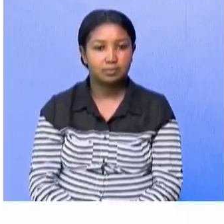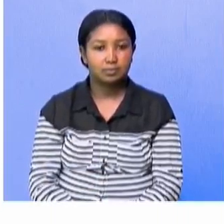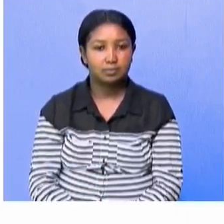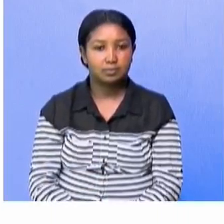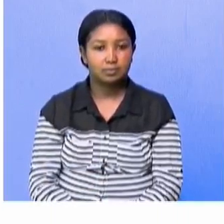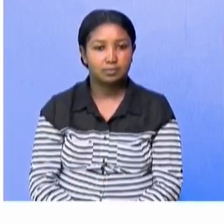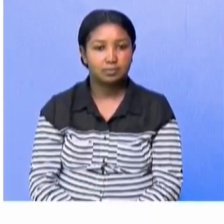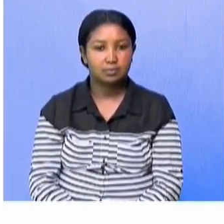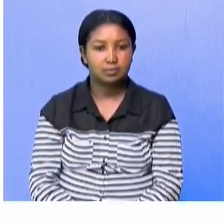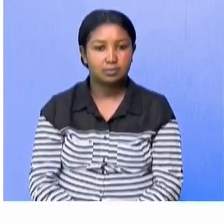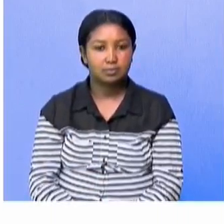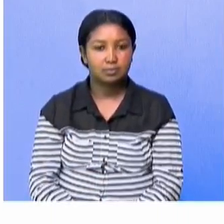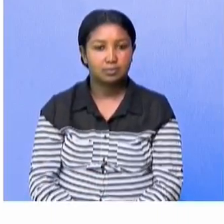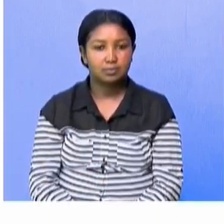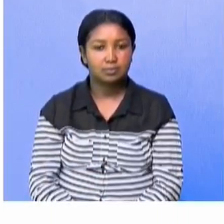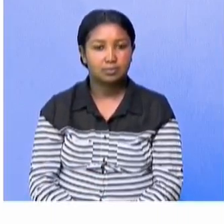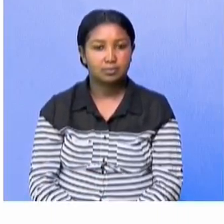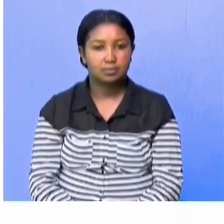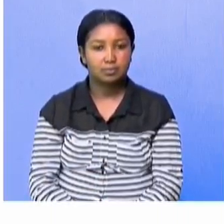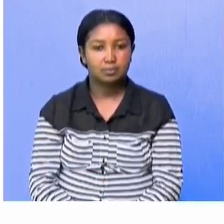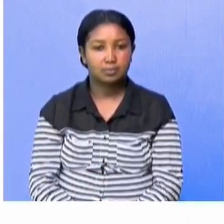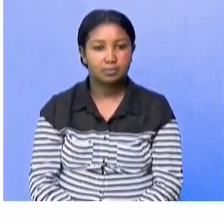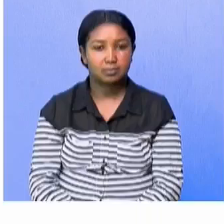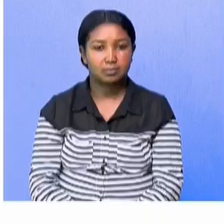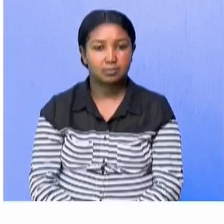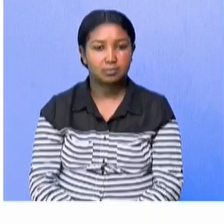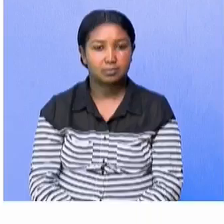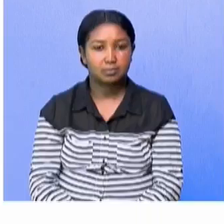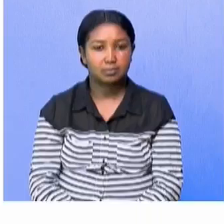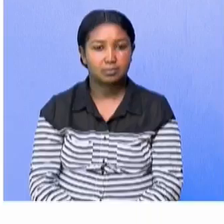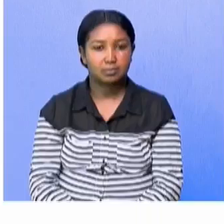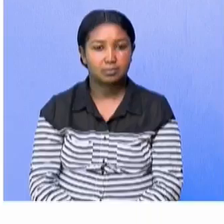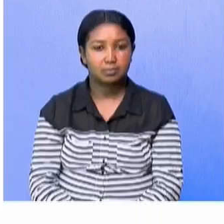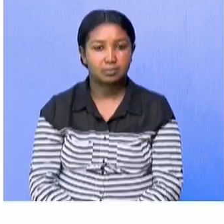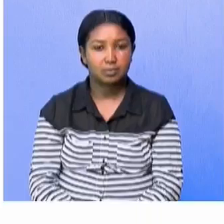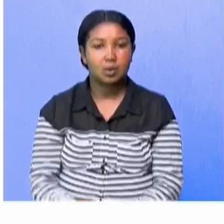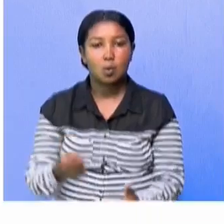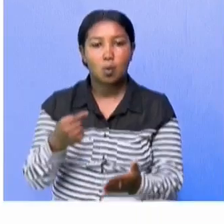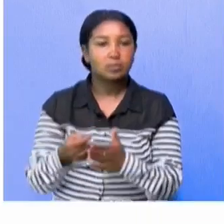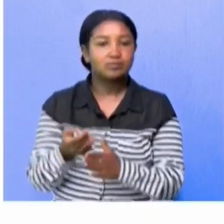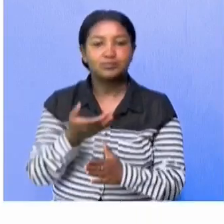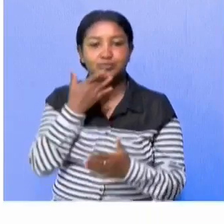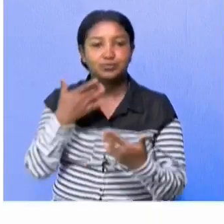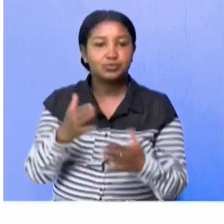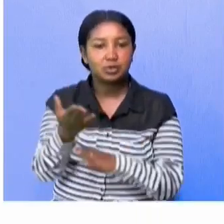last time? Is maybe what happened